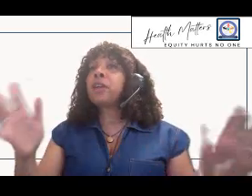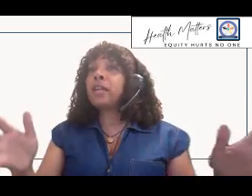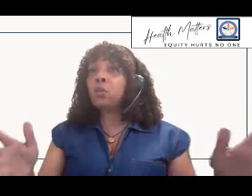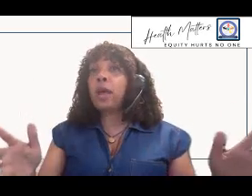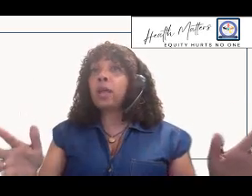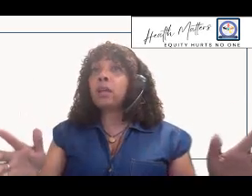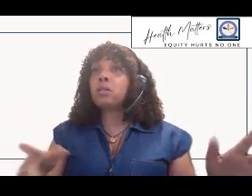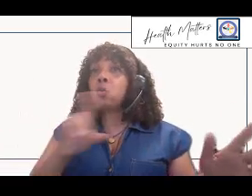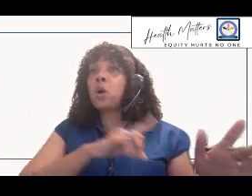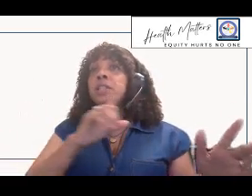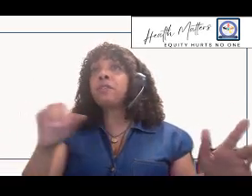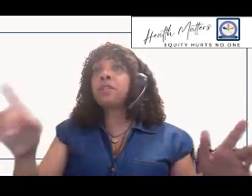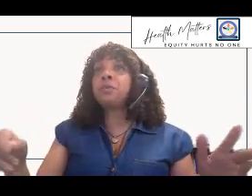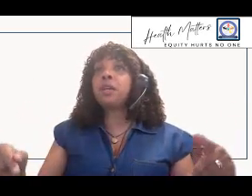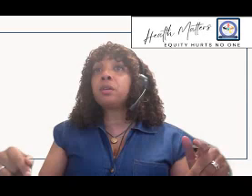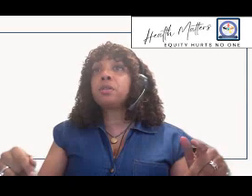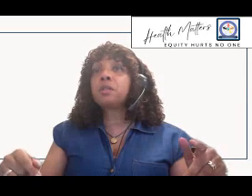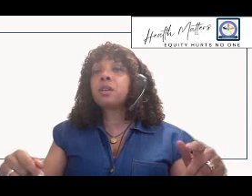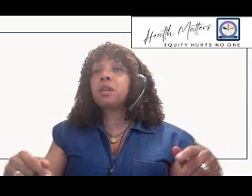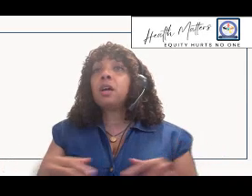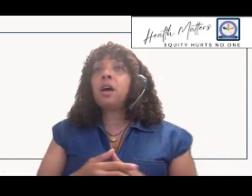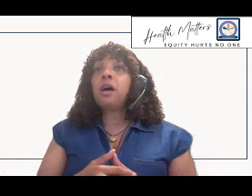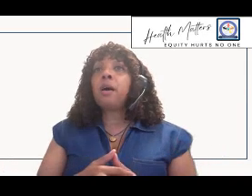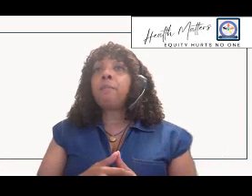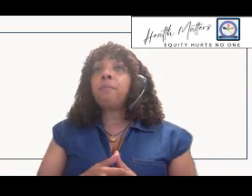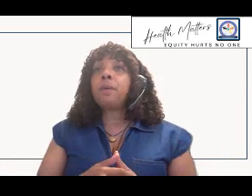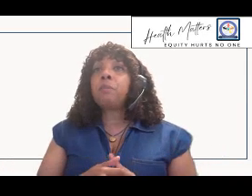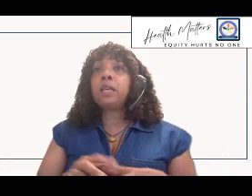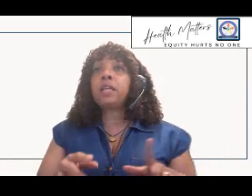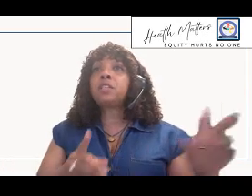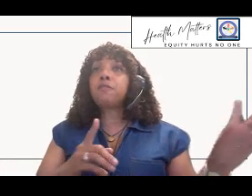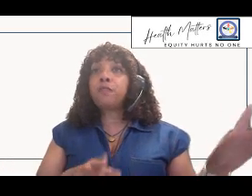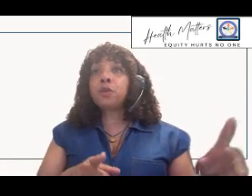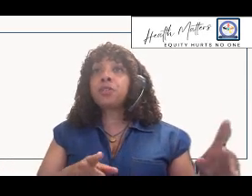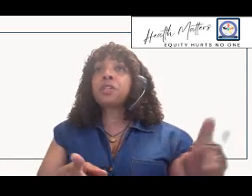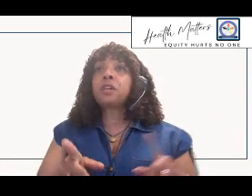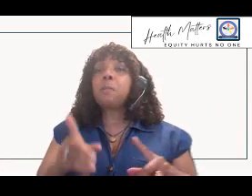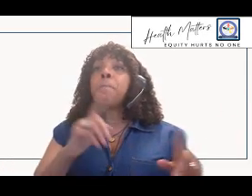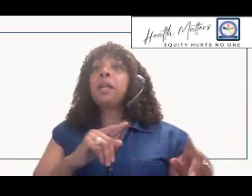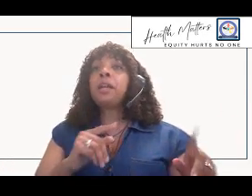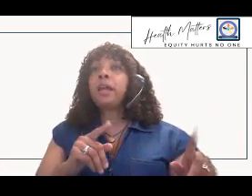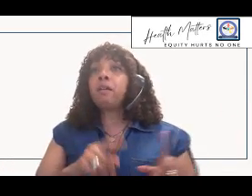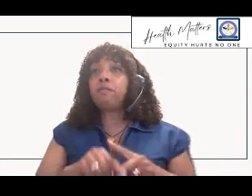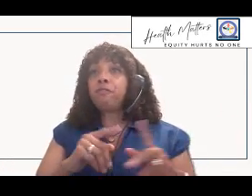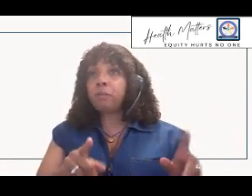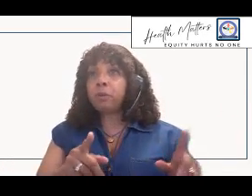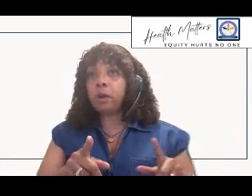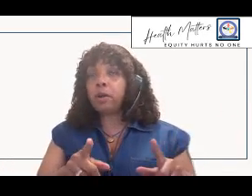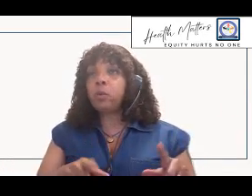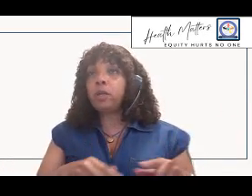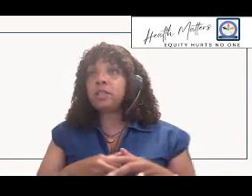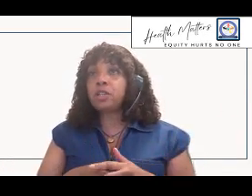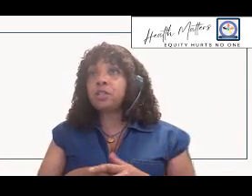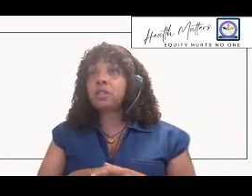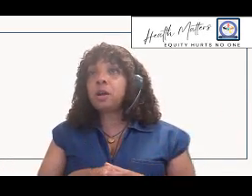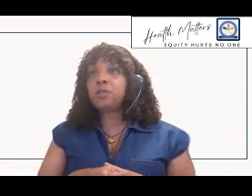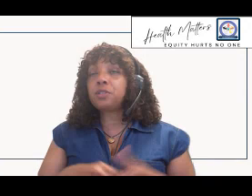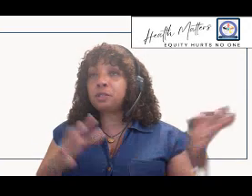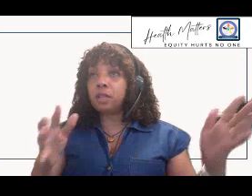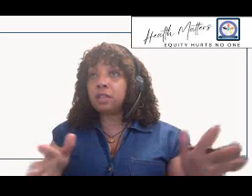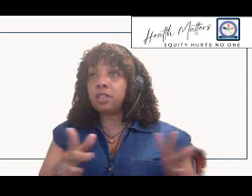a bifurcated way. So once every 2 years, it begins the first Monday of the February when